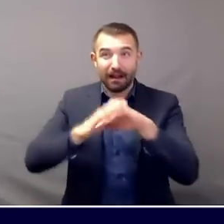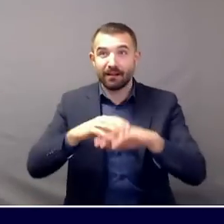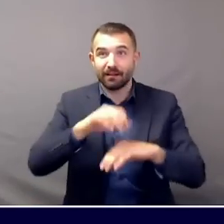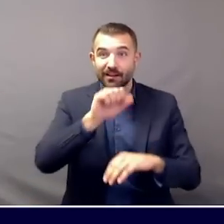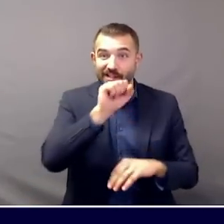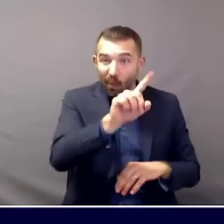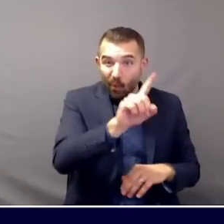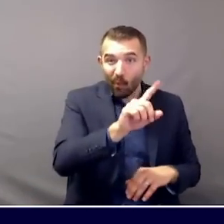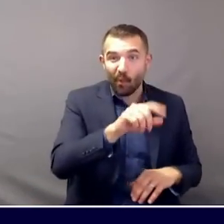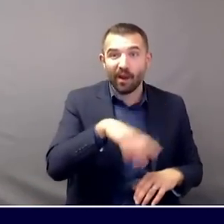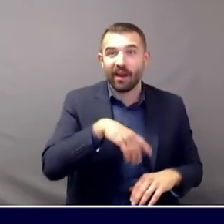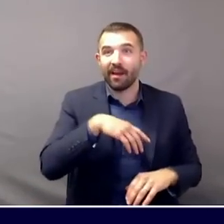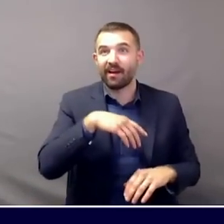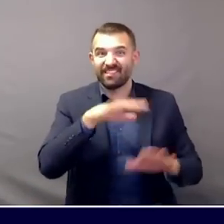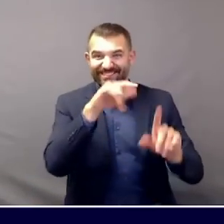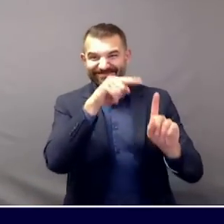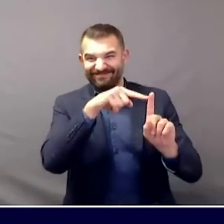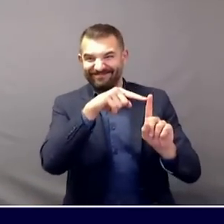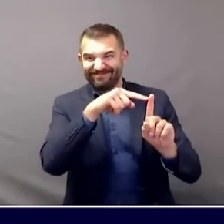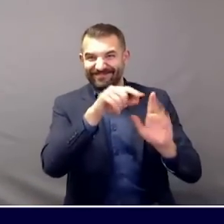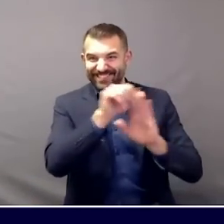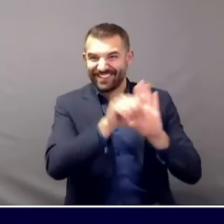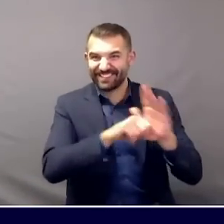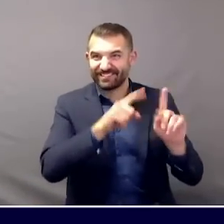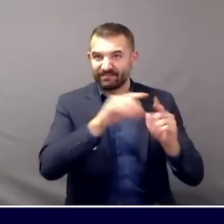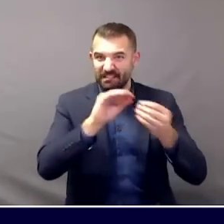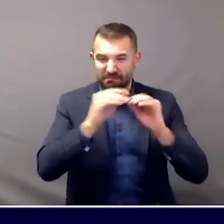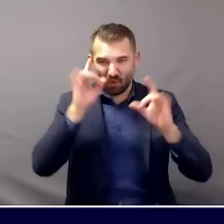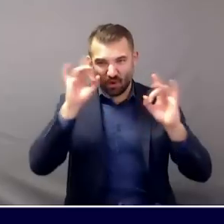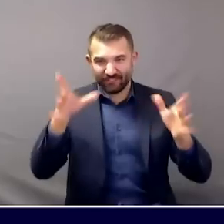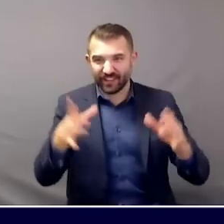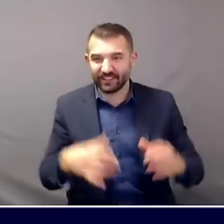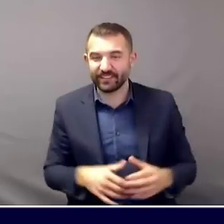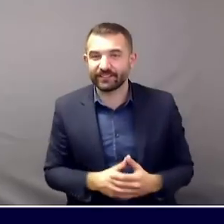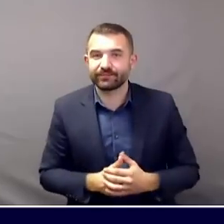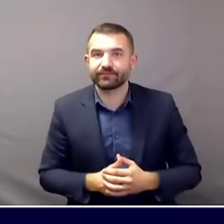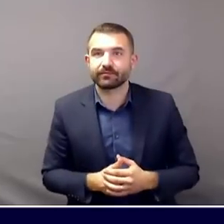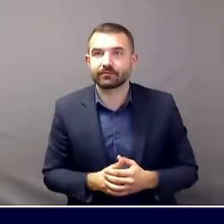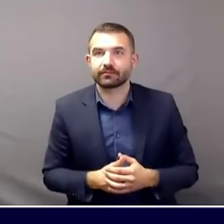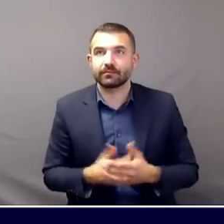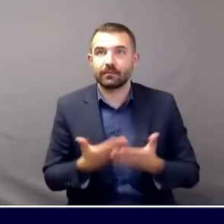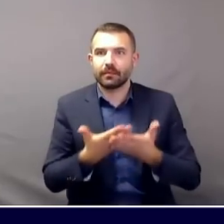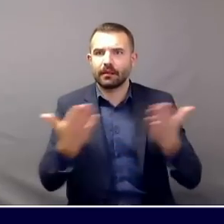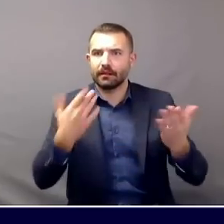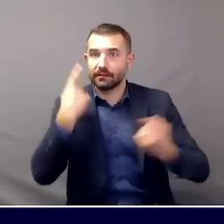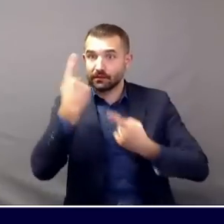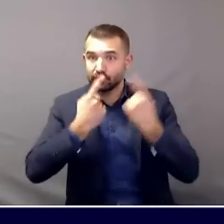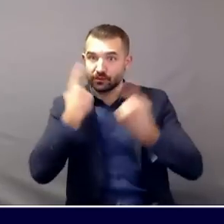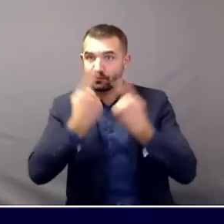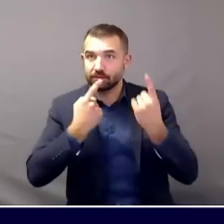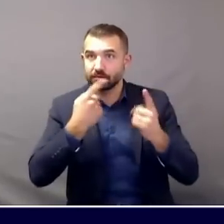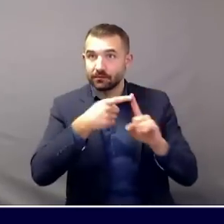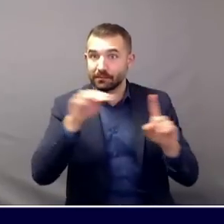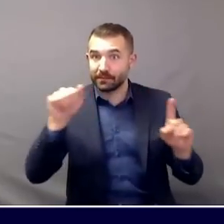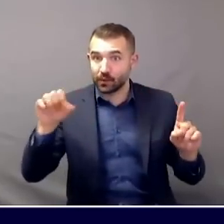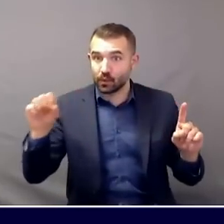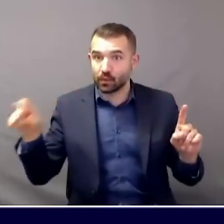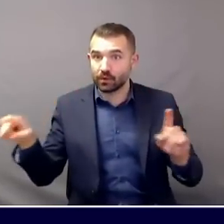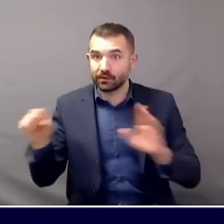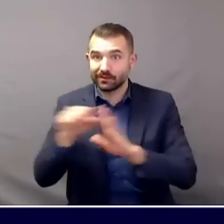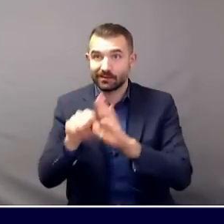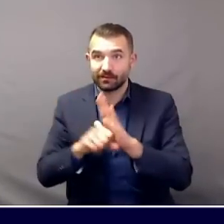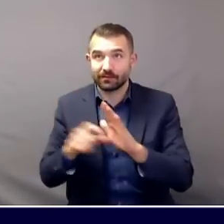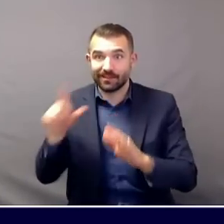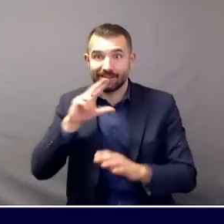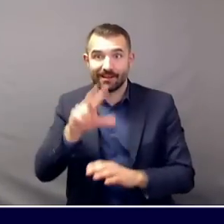Mainers traveling to Massachusetts or other states with, even New Hampshire now is much higher prevalence, to other states